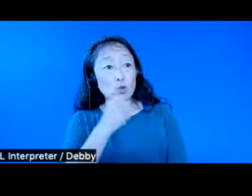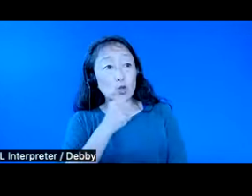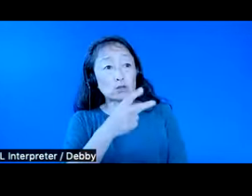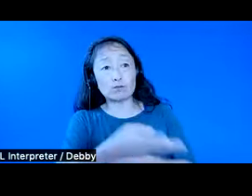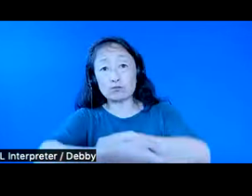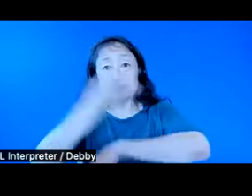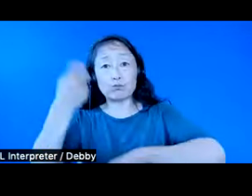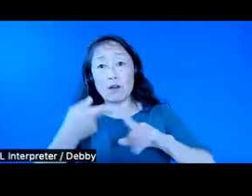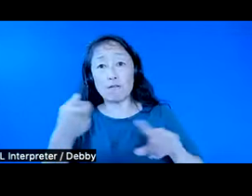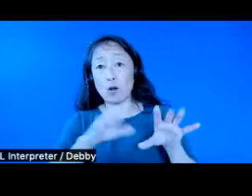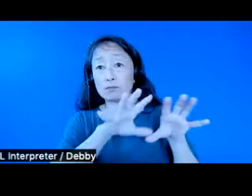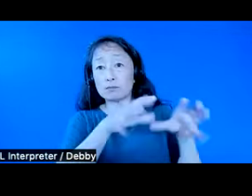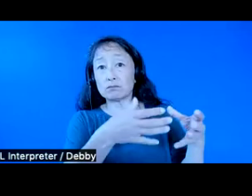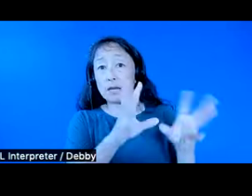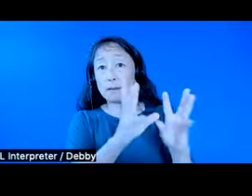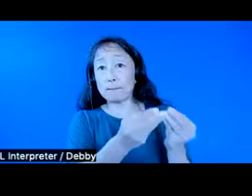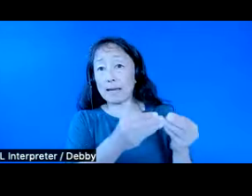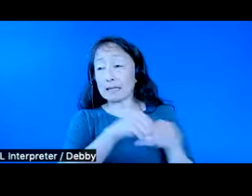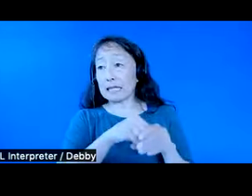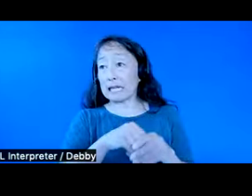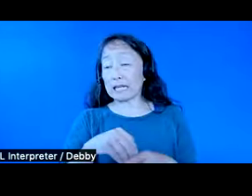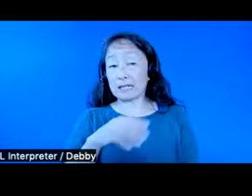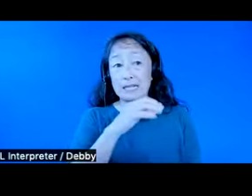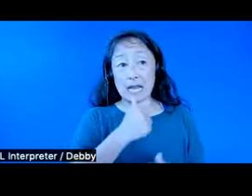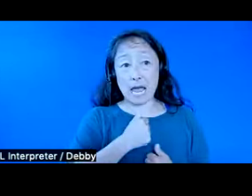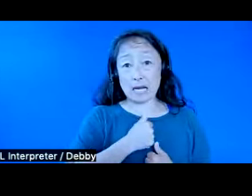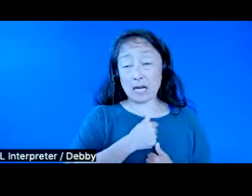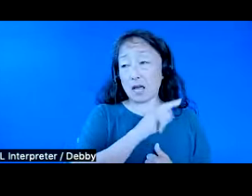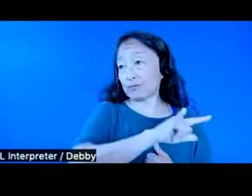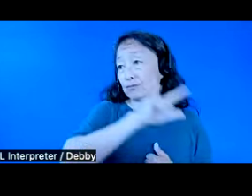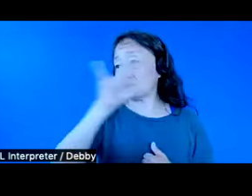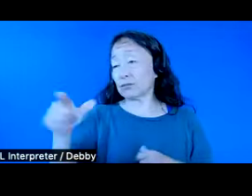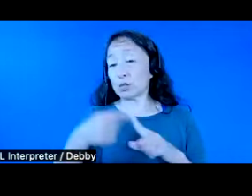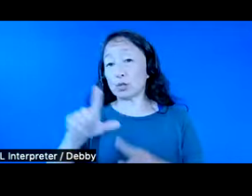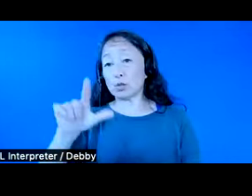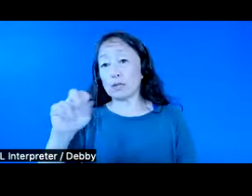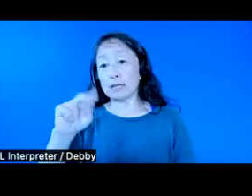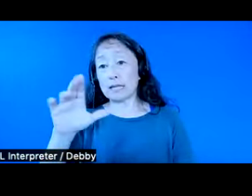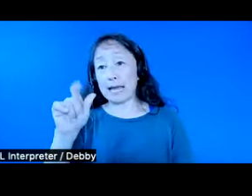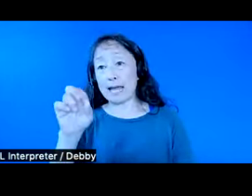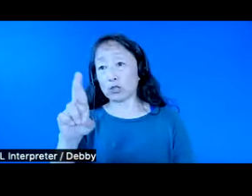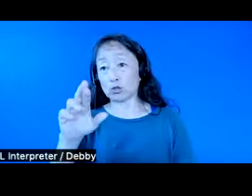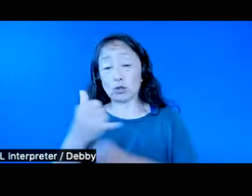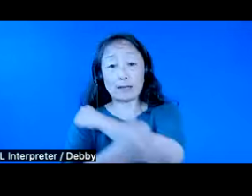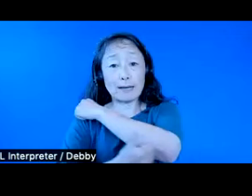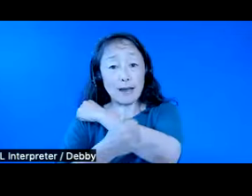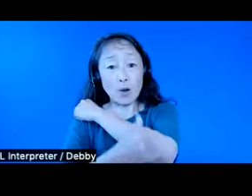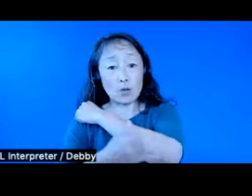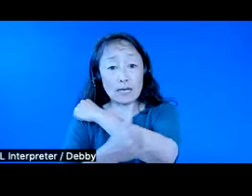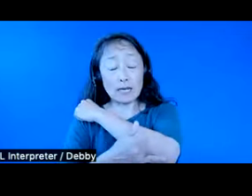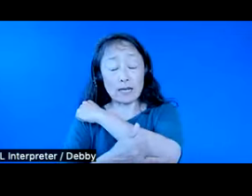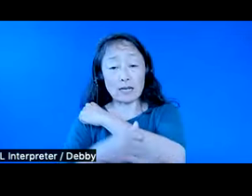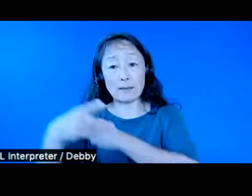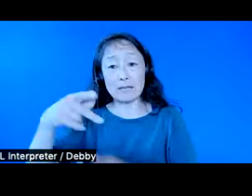just flown to Lancaster County, Pennsylvania, where they were separated and each adopted out.